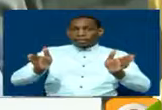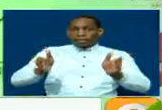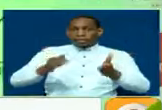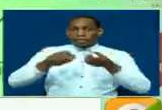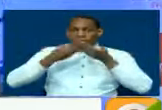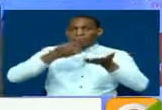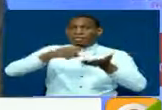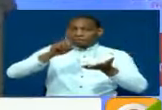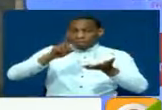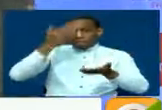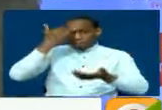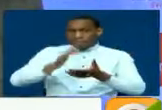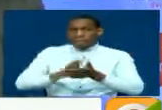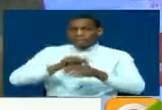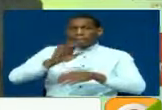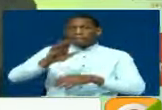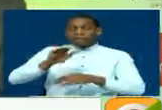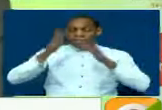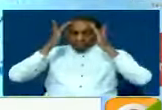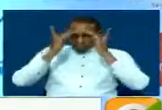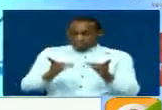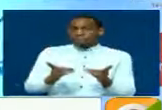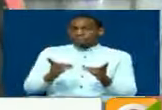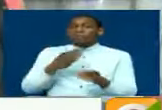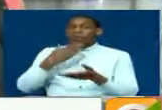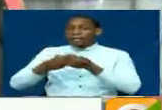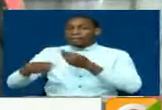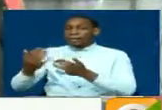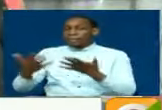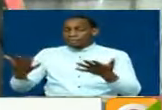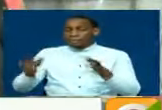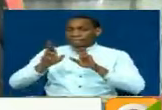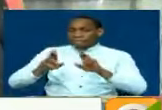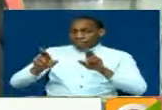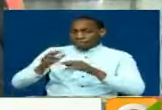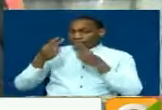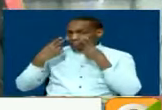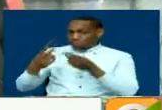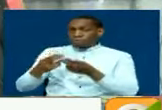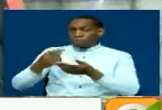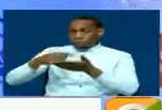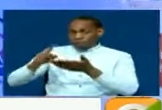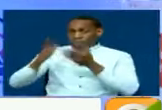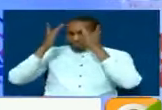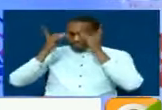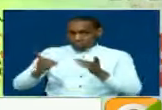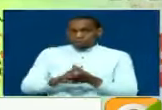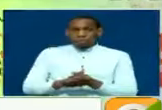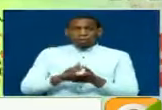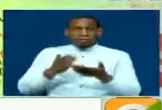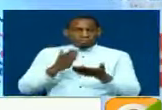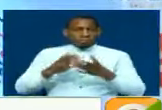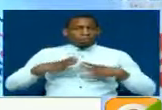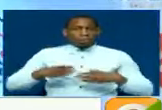right information so that by the time they are making decisions to buy the property, they have already made the right decision. People have